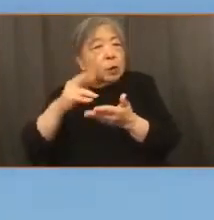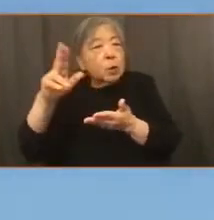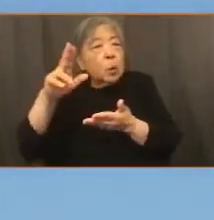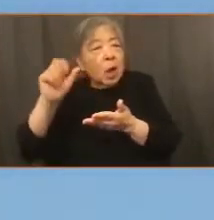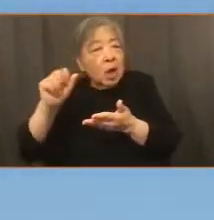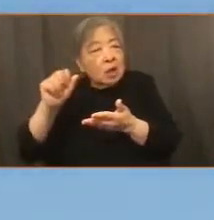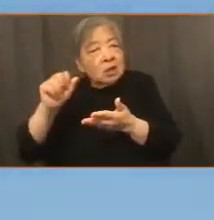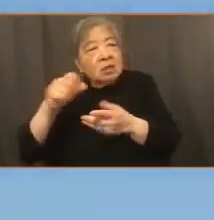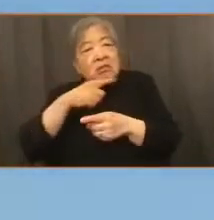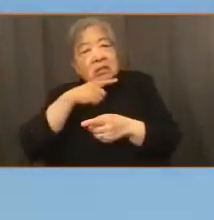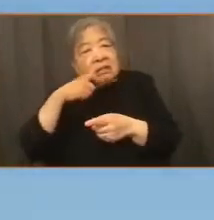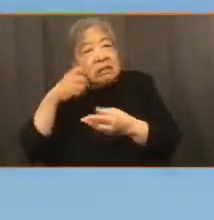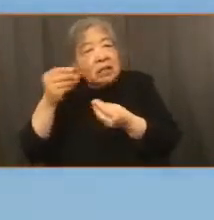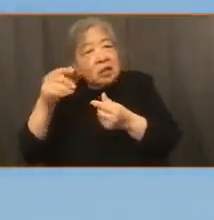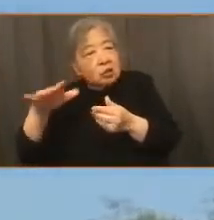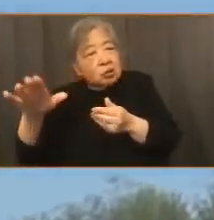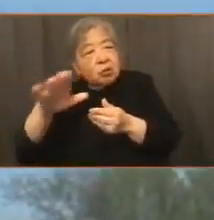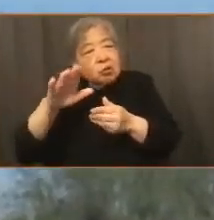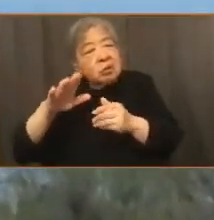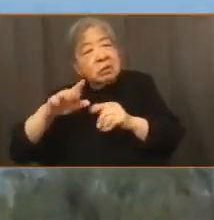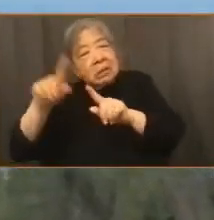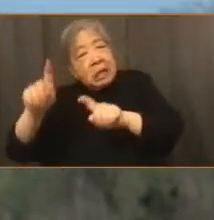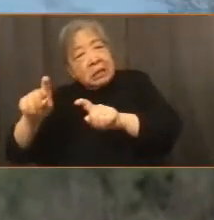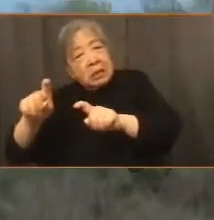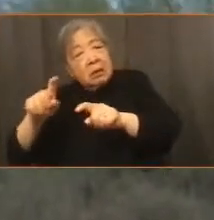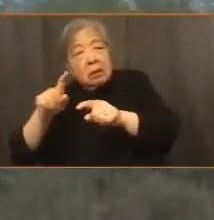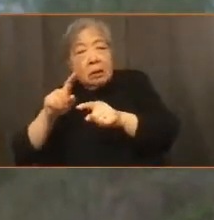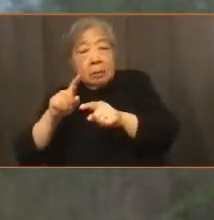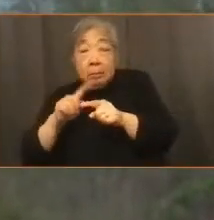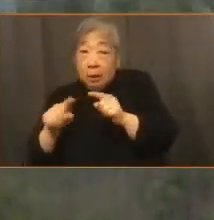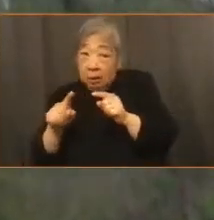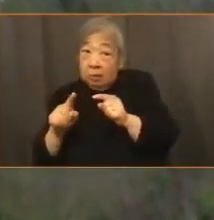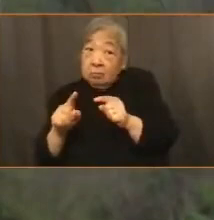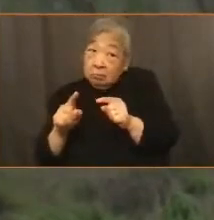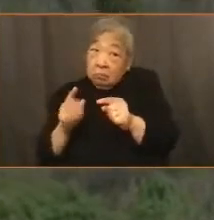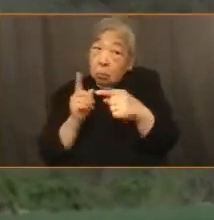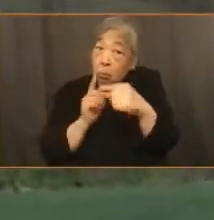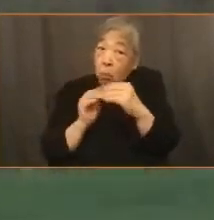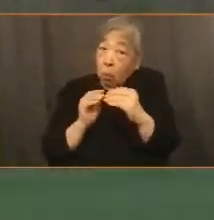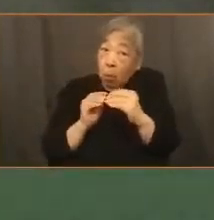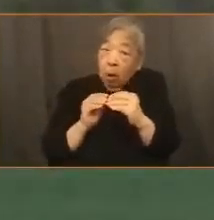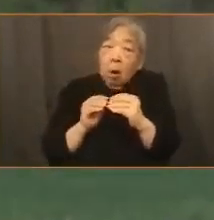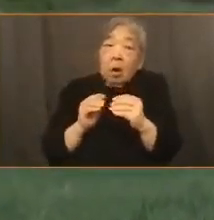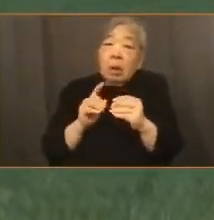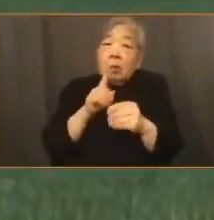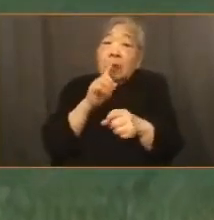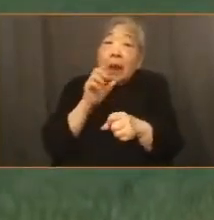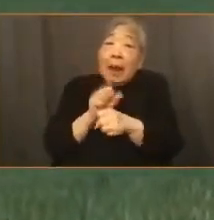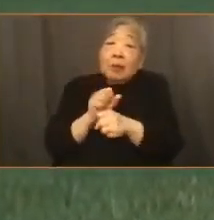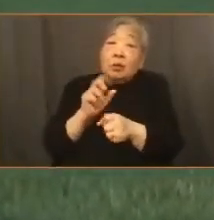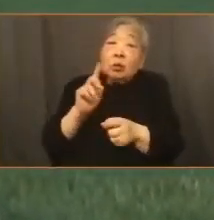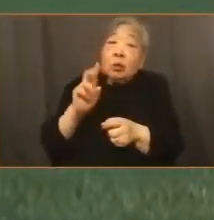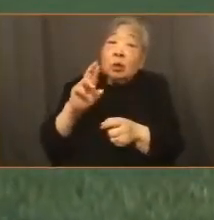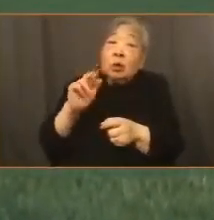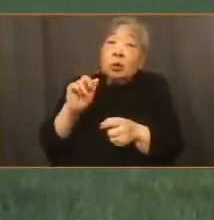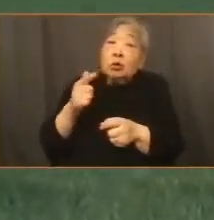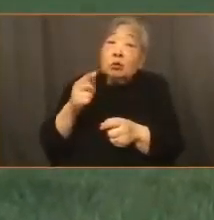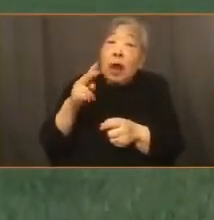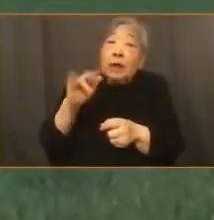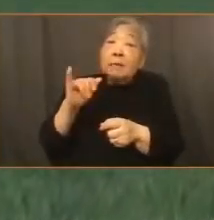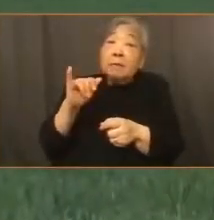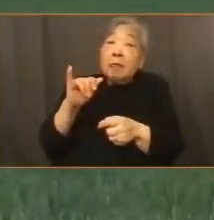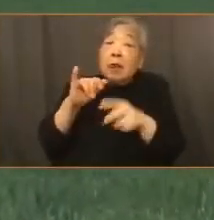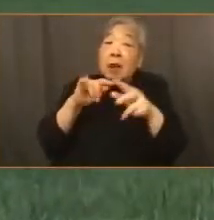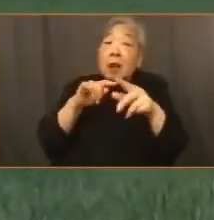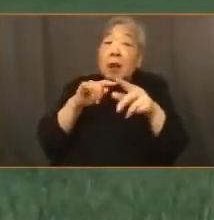there. But that's not the end of the story. So the actual Dragonfly lander is quite large. It's about the size of